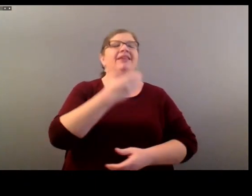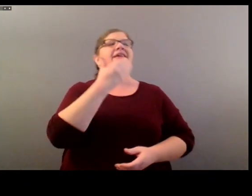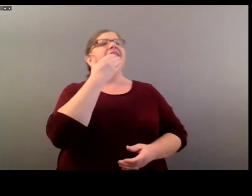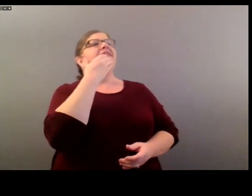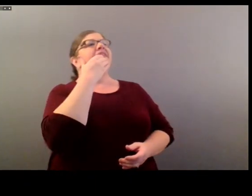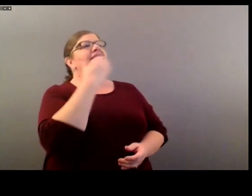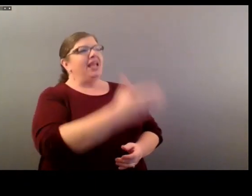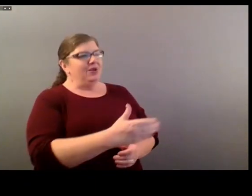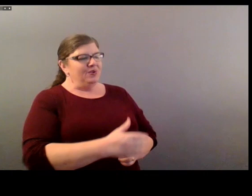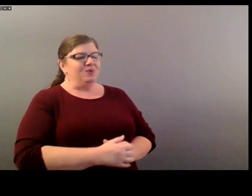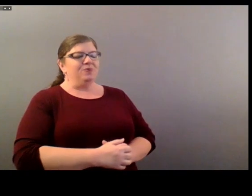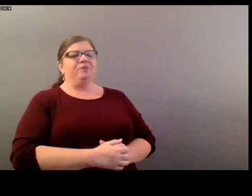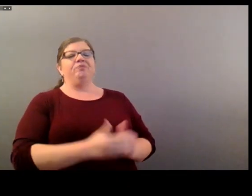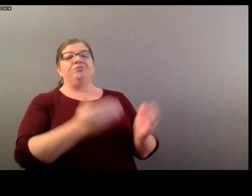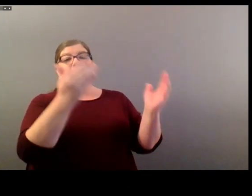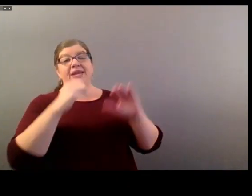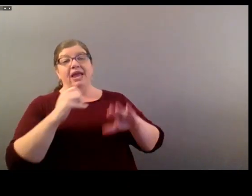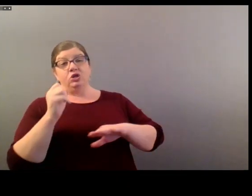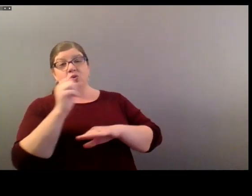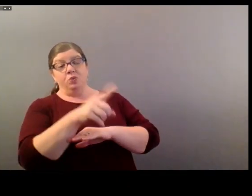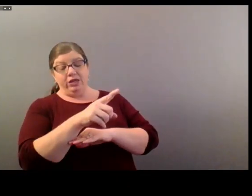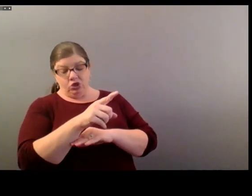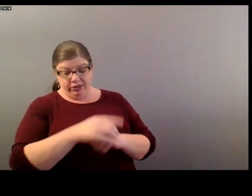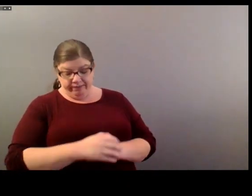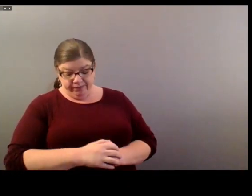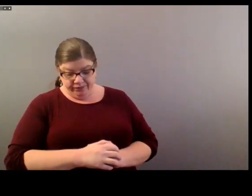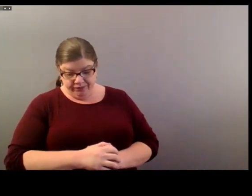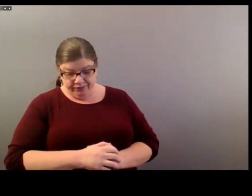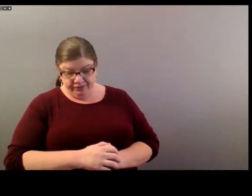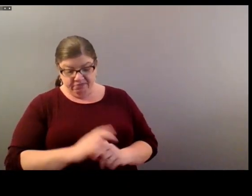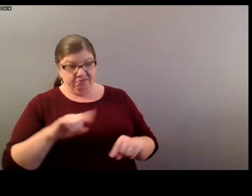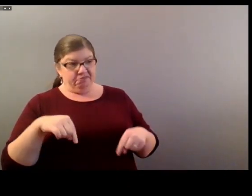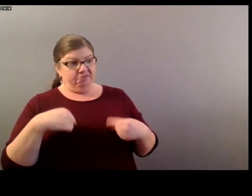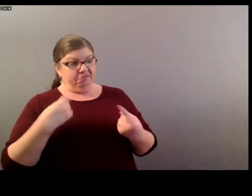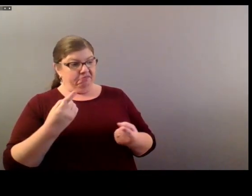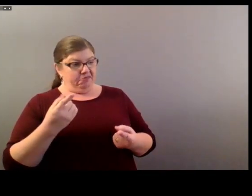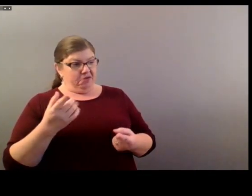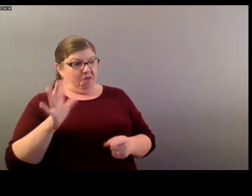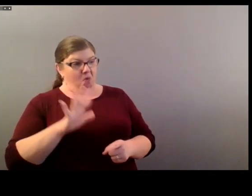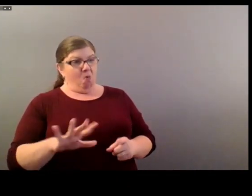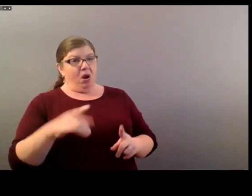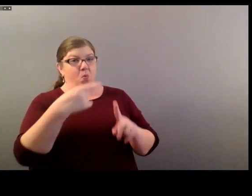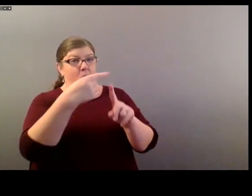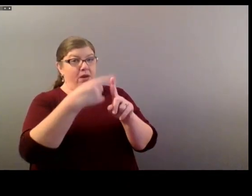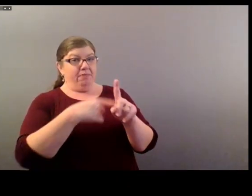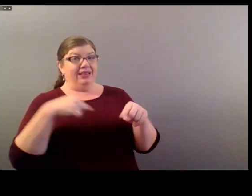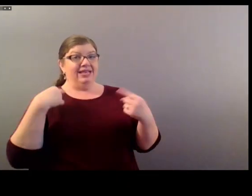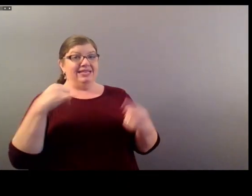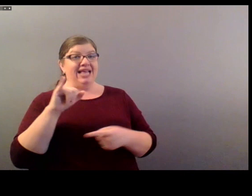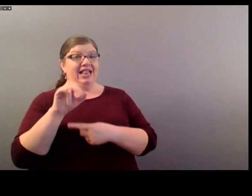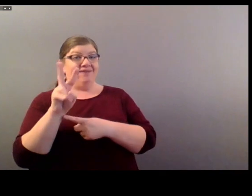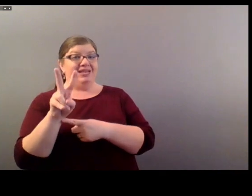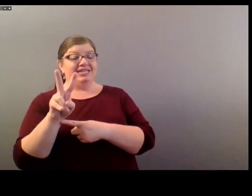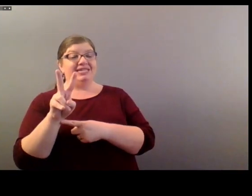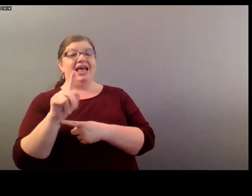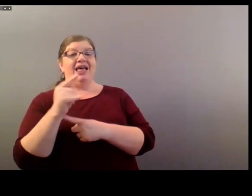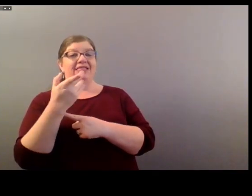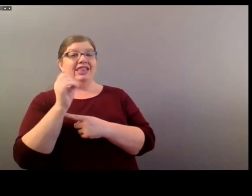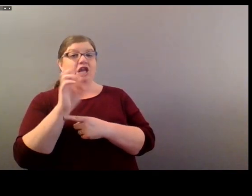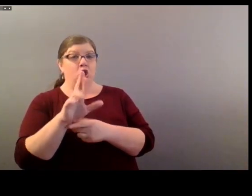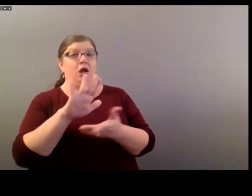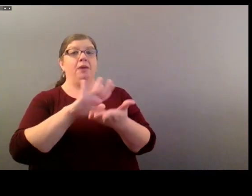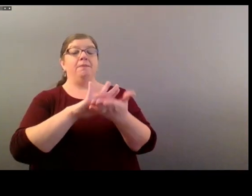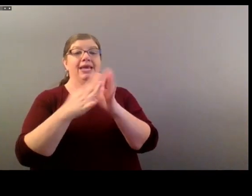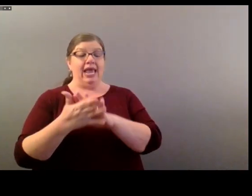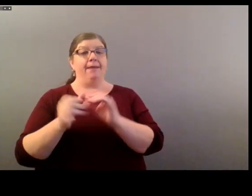next question is, it's been around a month, if not over a month, since the Isla Vista Theater became a permanent testing